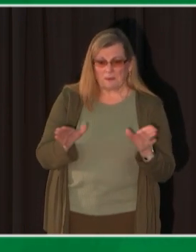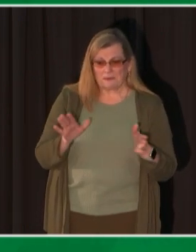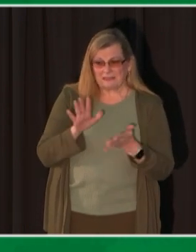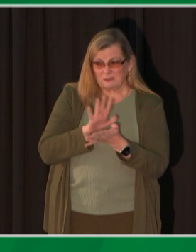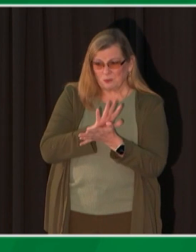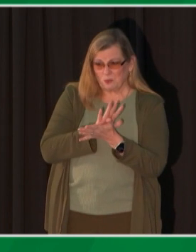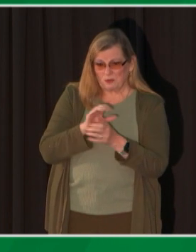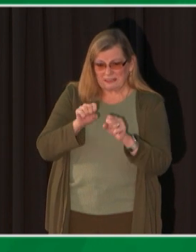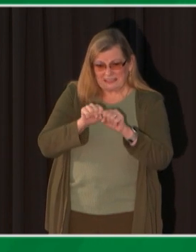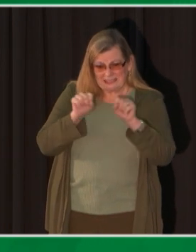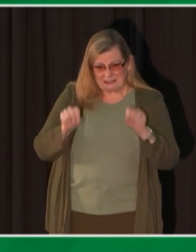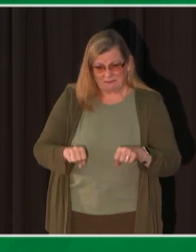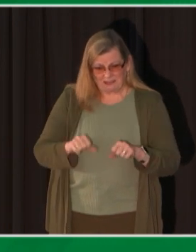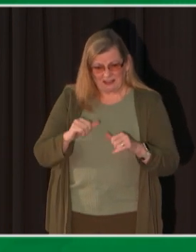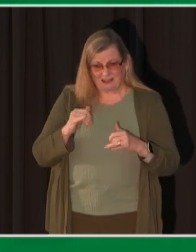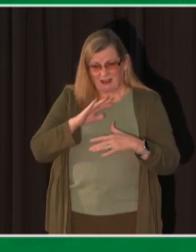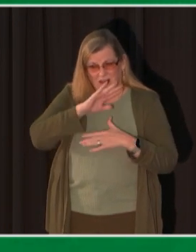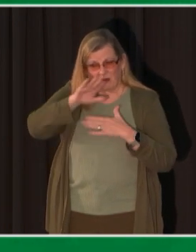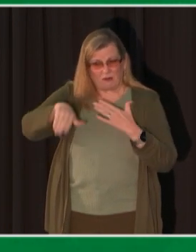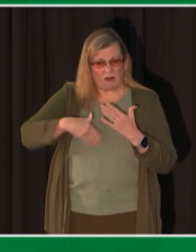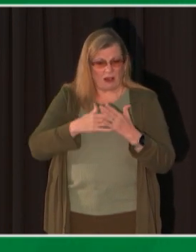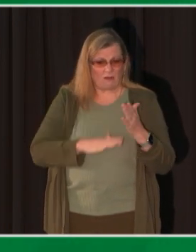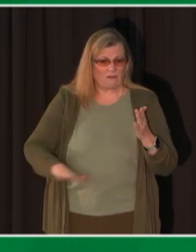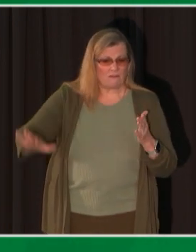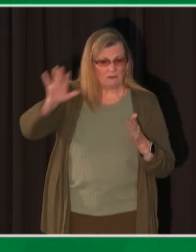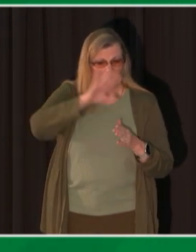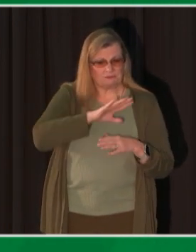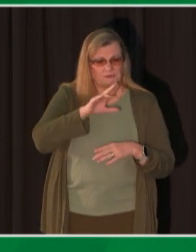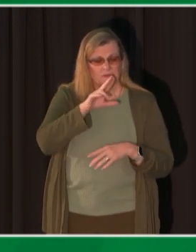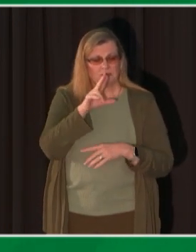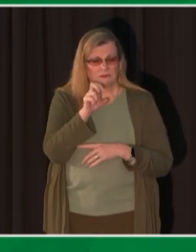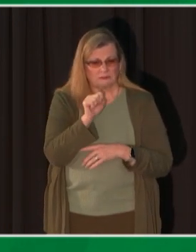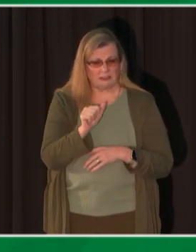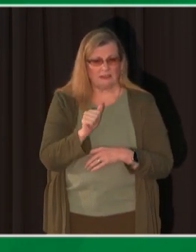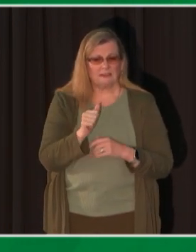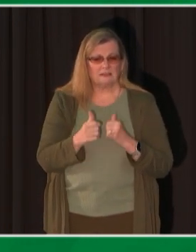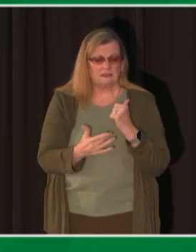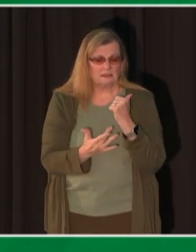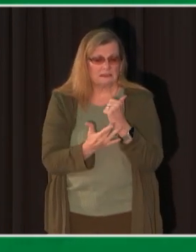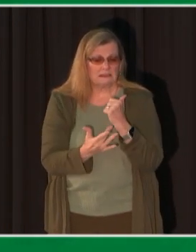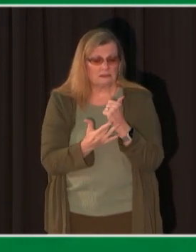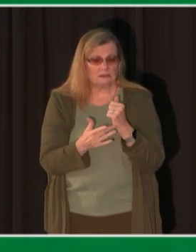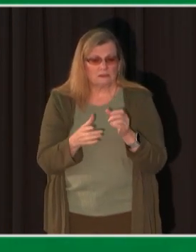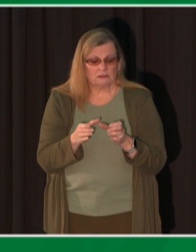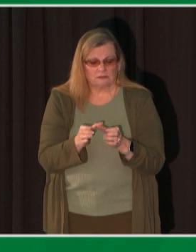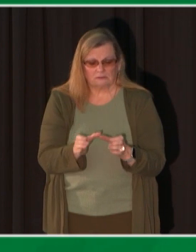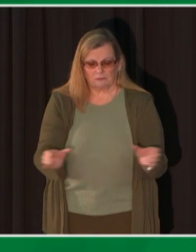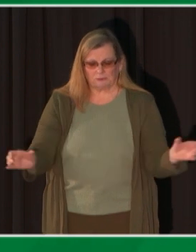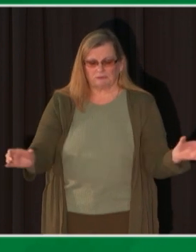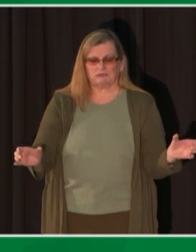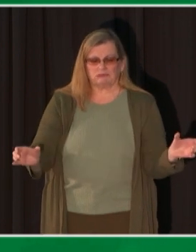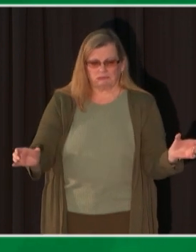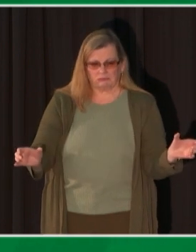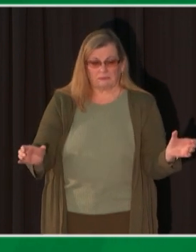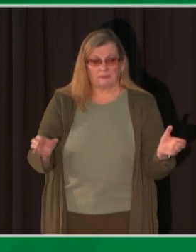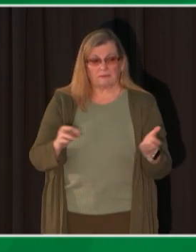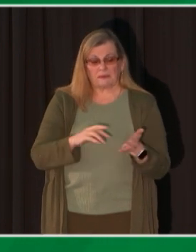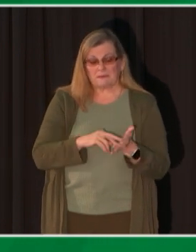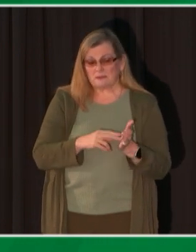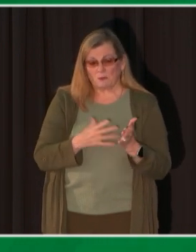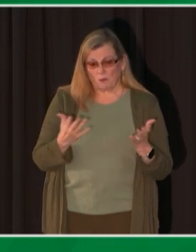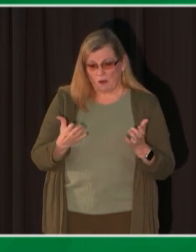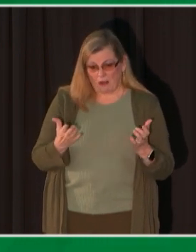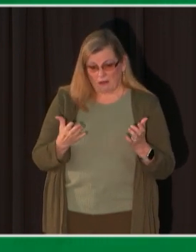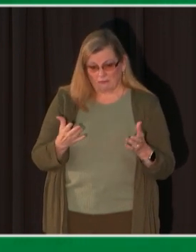need to continue to address the digital divide. This pandemic has put a huge